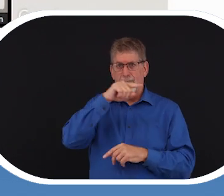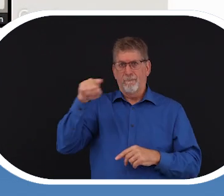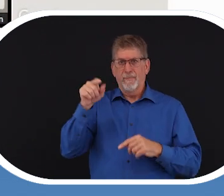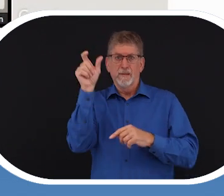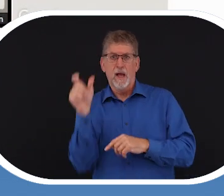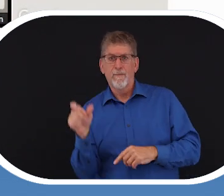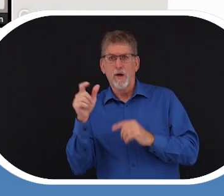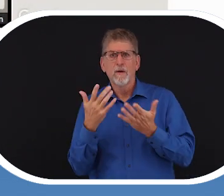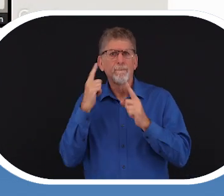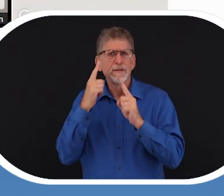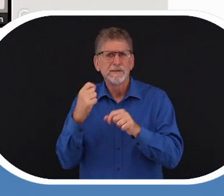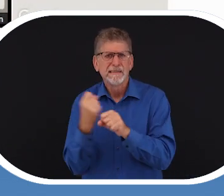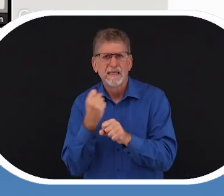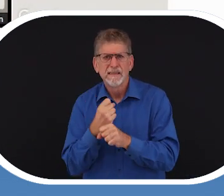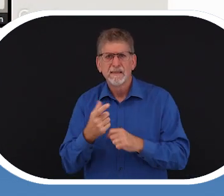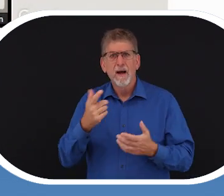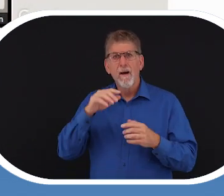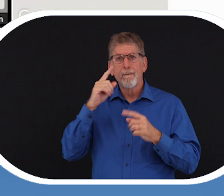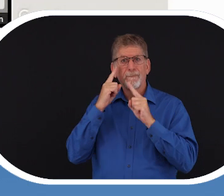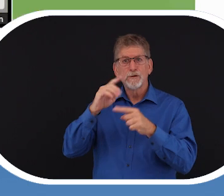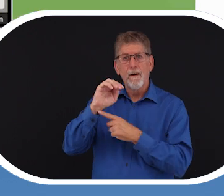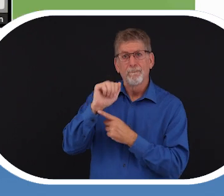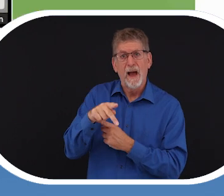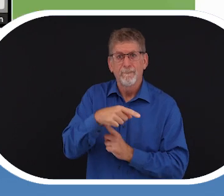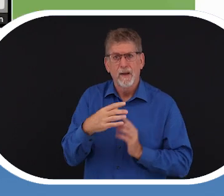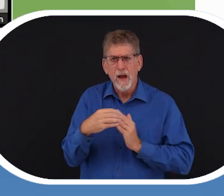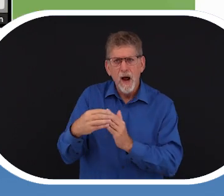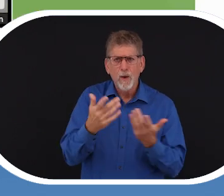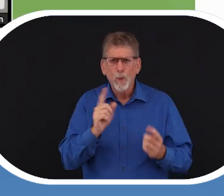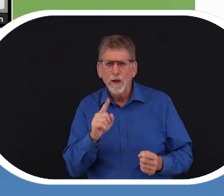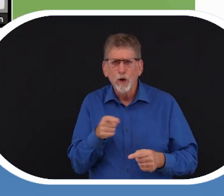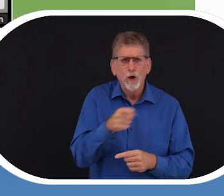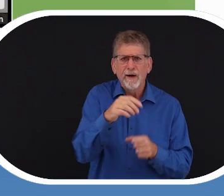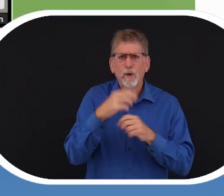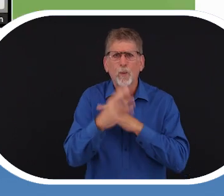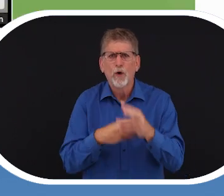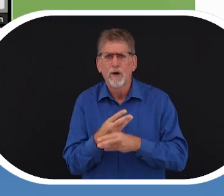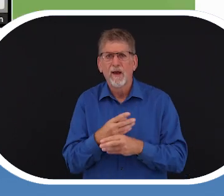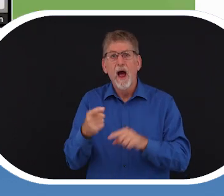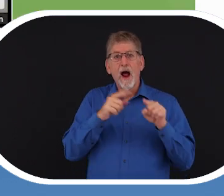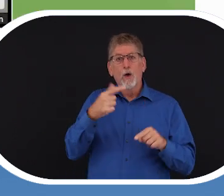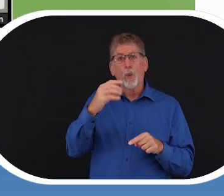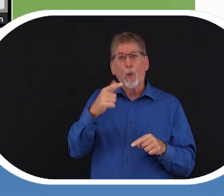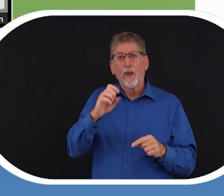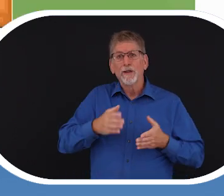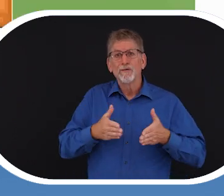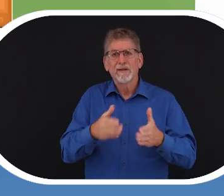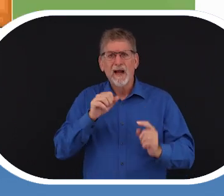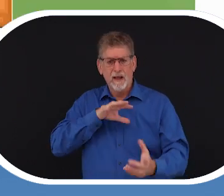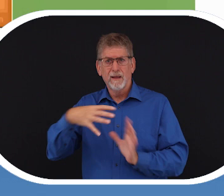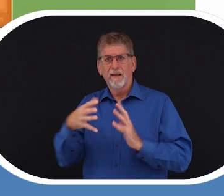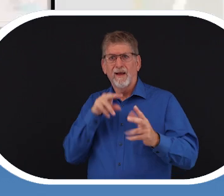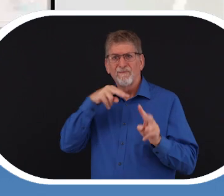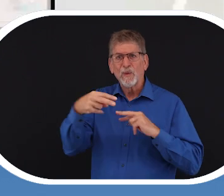a sidebar with mission statistics, a mission map that guides you on where to go in the world, and then the Google Street View pane for